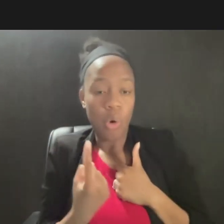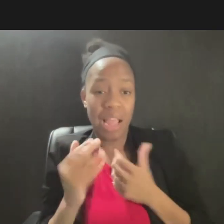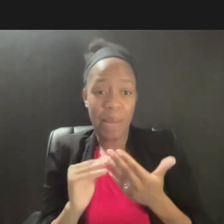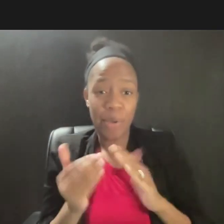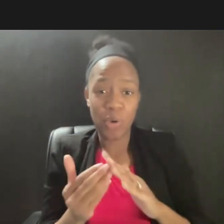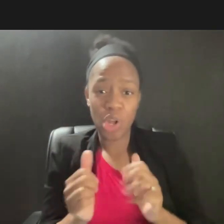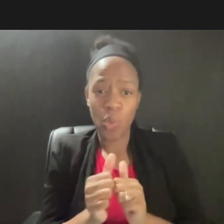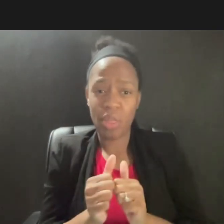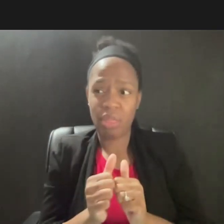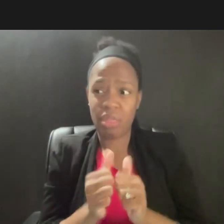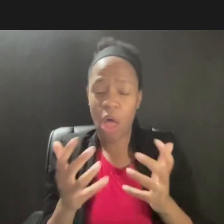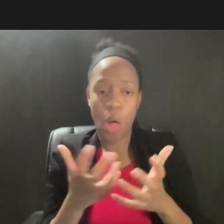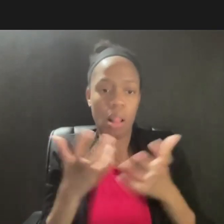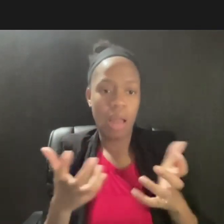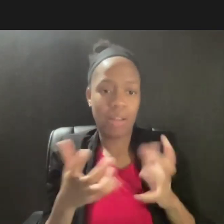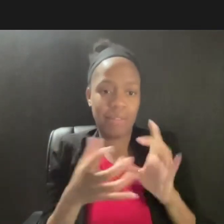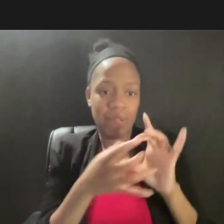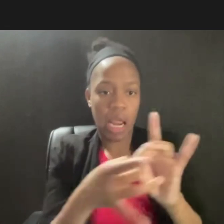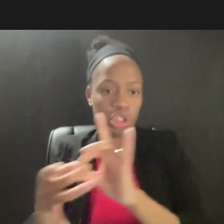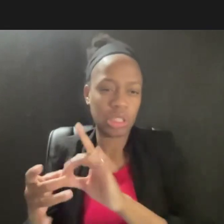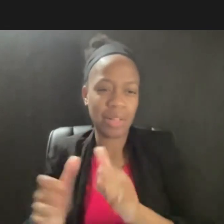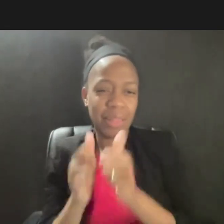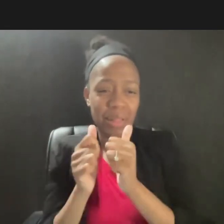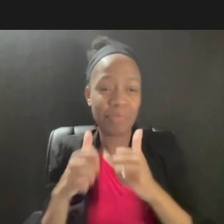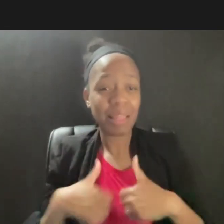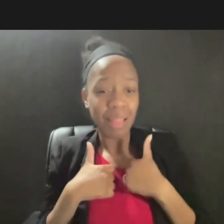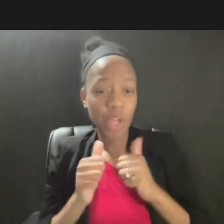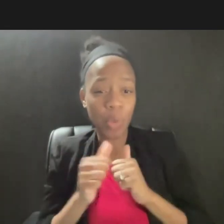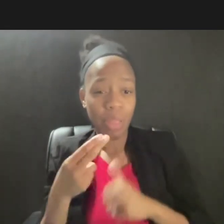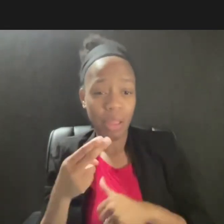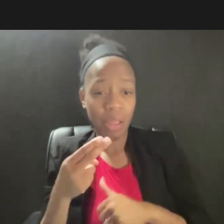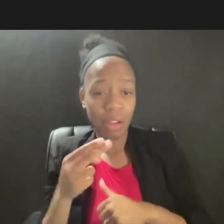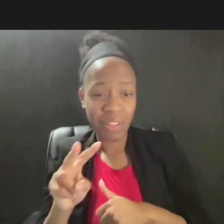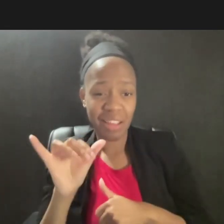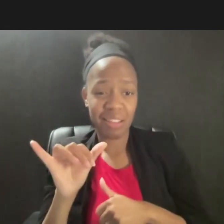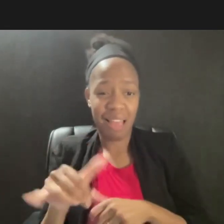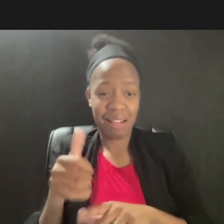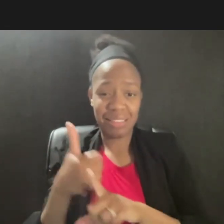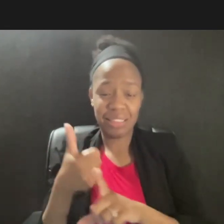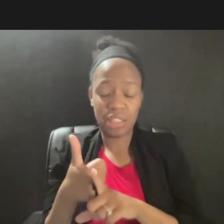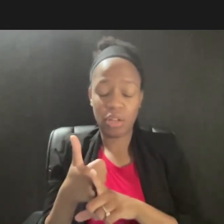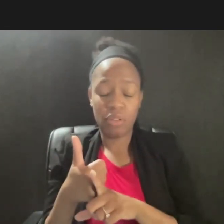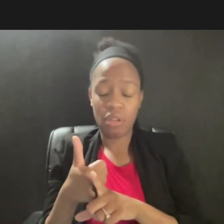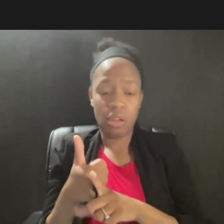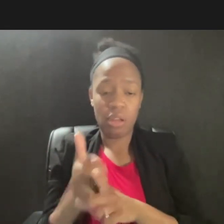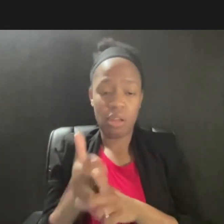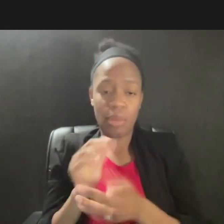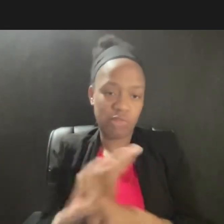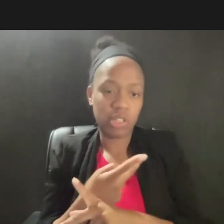community attachment, living with HIV, and that itself compounds those structural barriers.